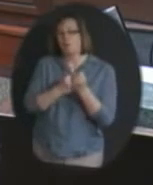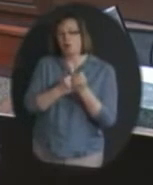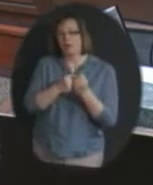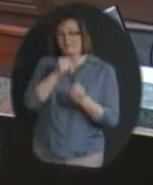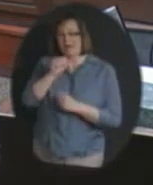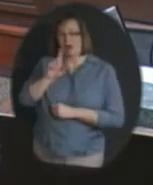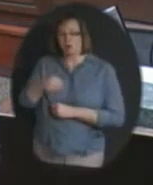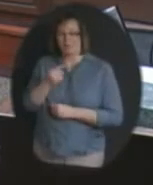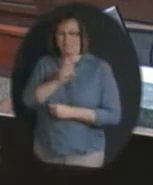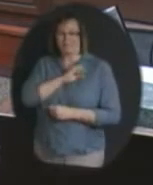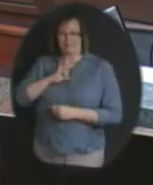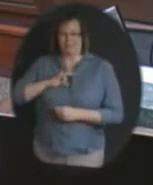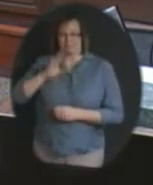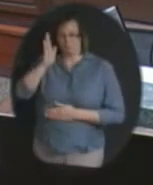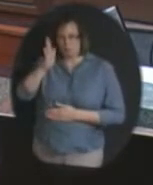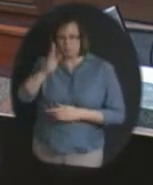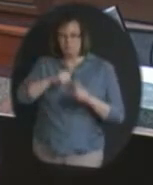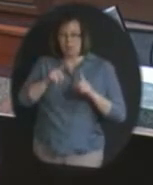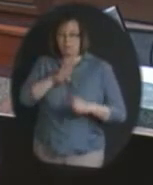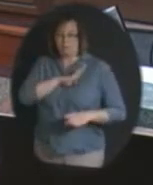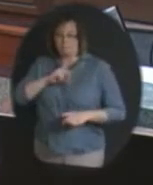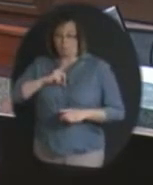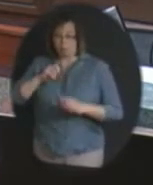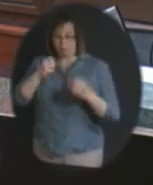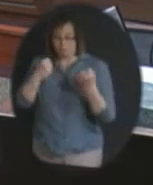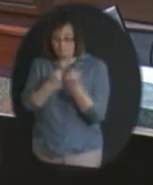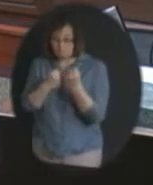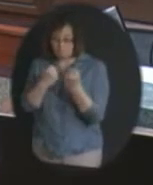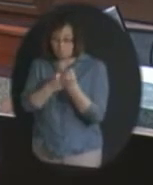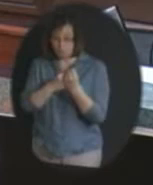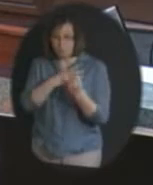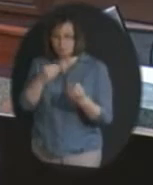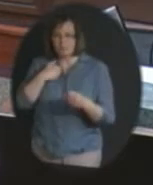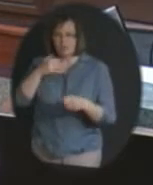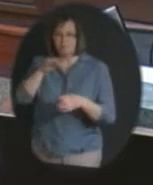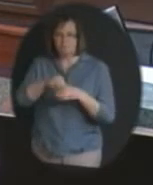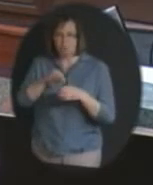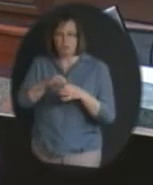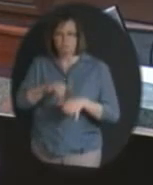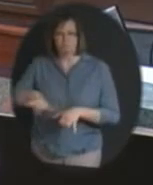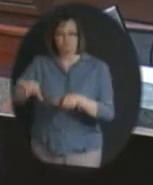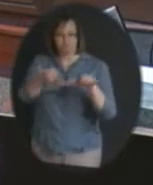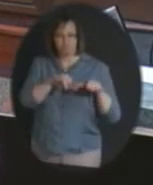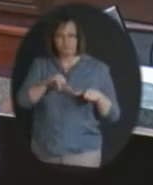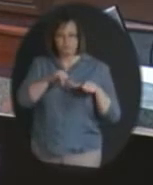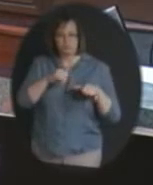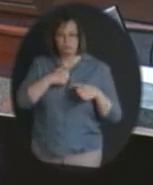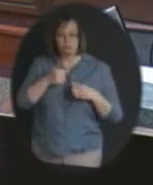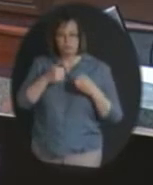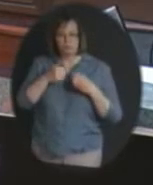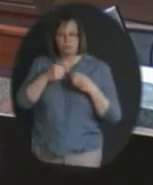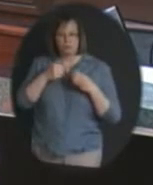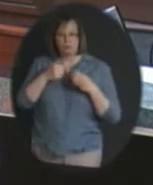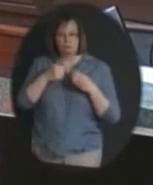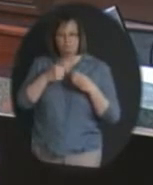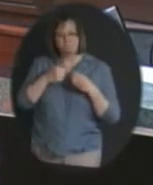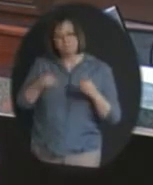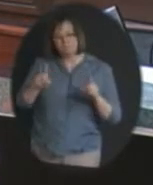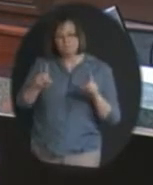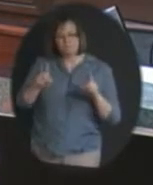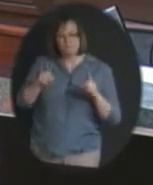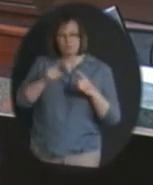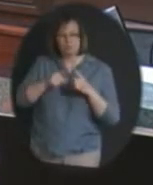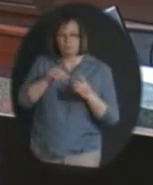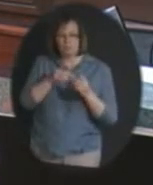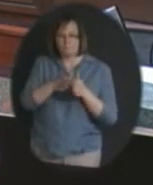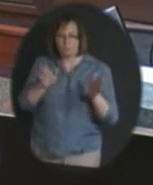a staff presentation, but that the board supports this, and we have voted unanimously to put this out there to the public for a vote. So